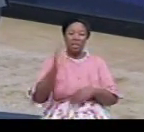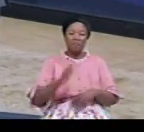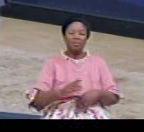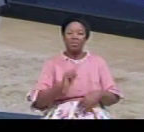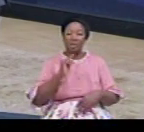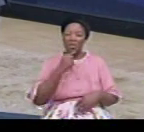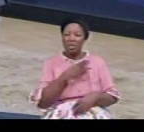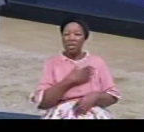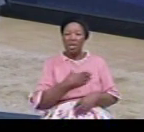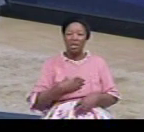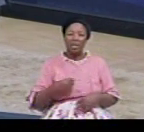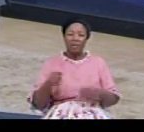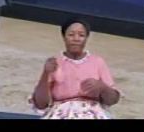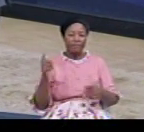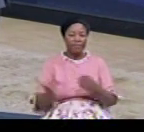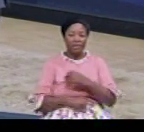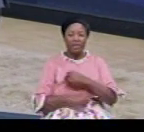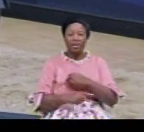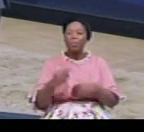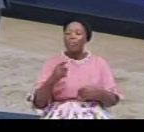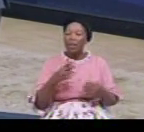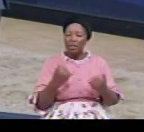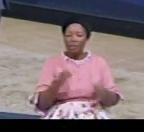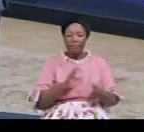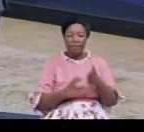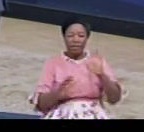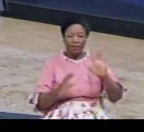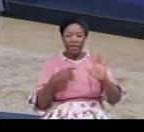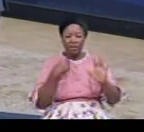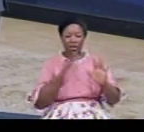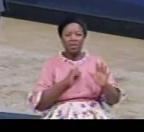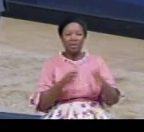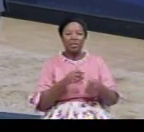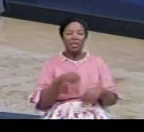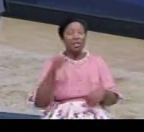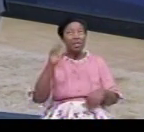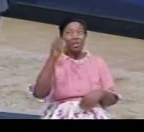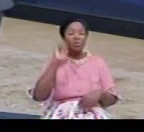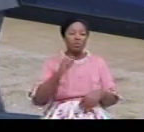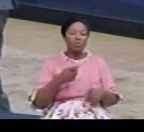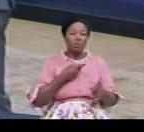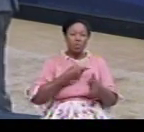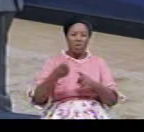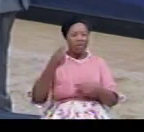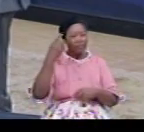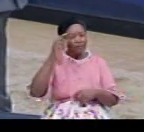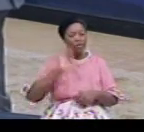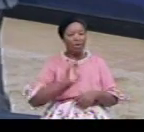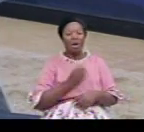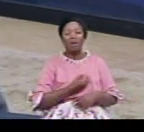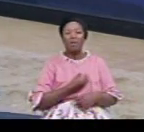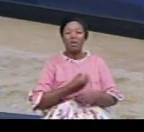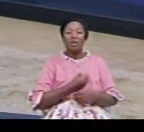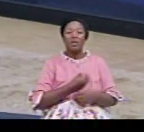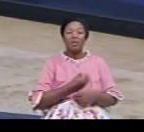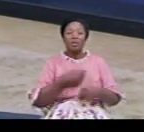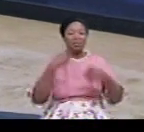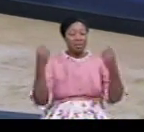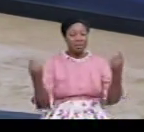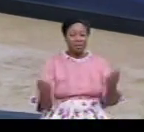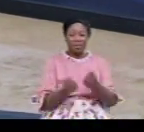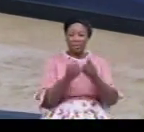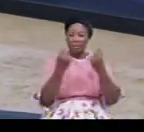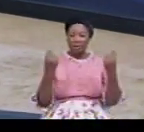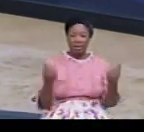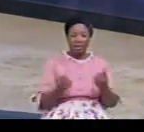he says in verse 5, but he was wounded for our transgressions. First of all, before you